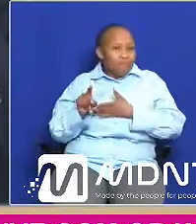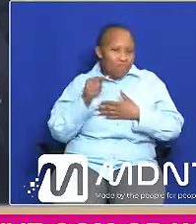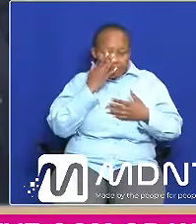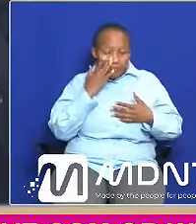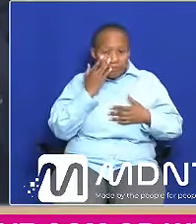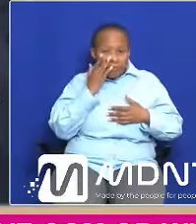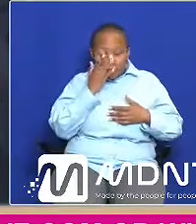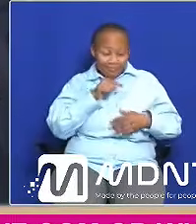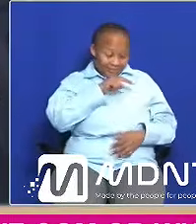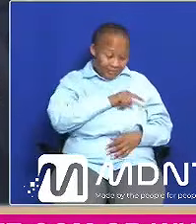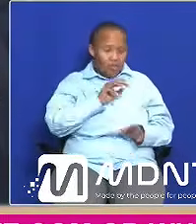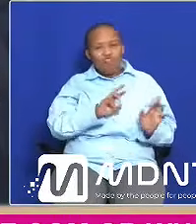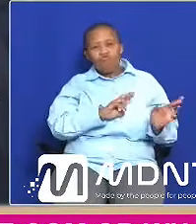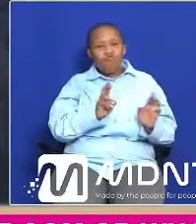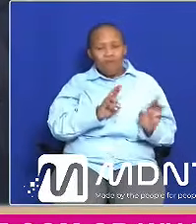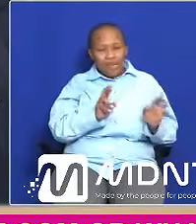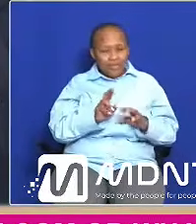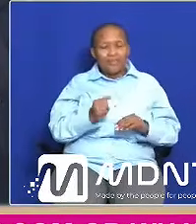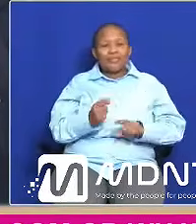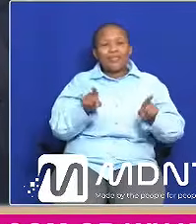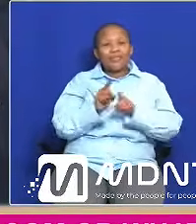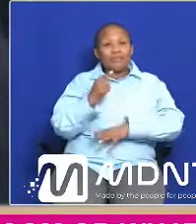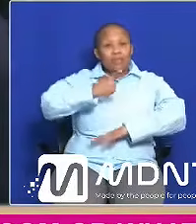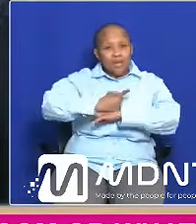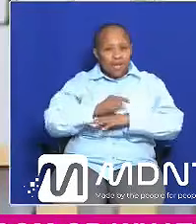same day, you must be able to remember something.